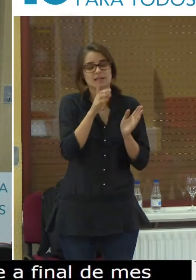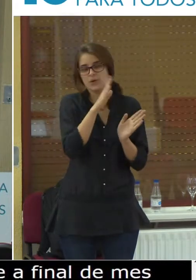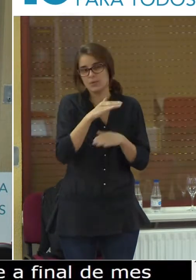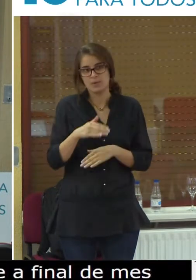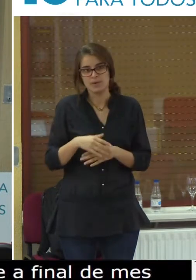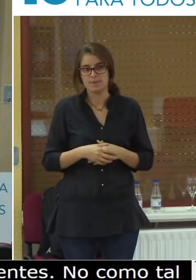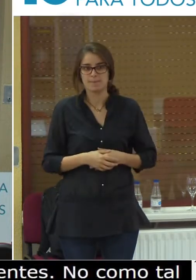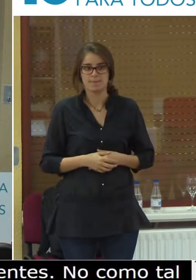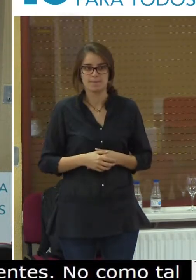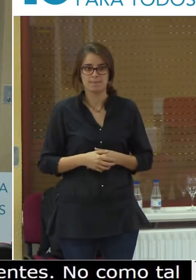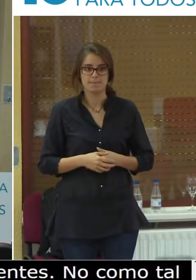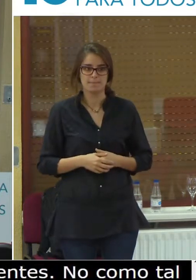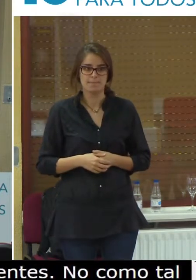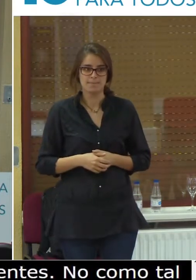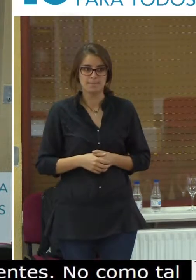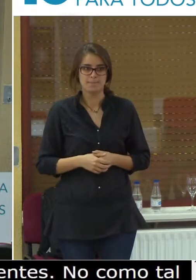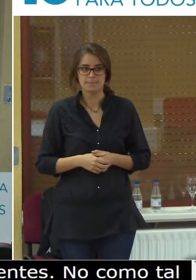device.